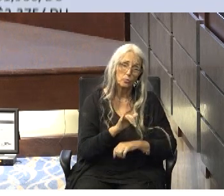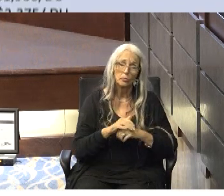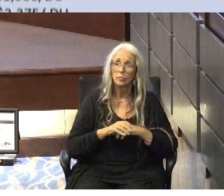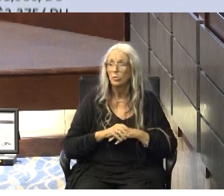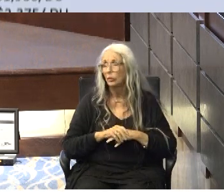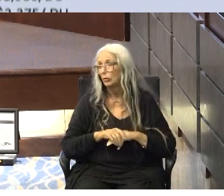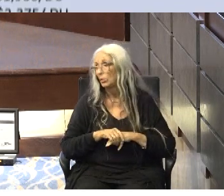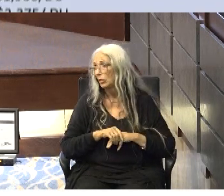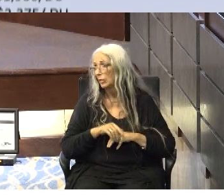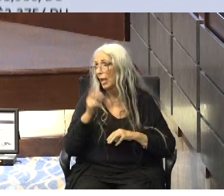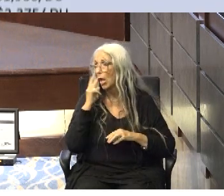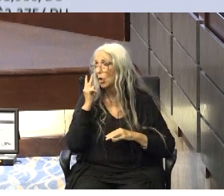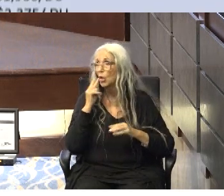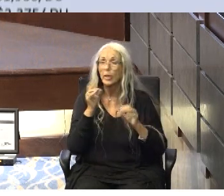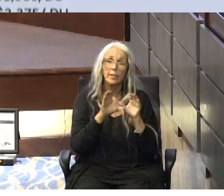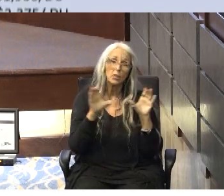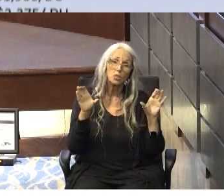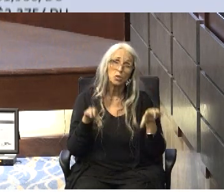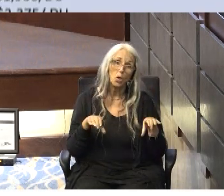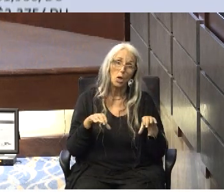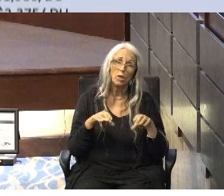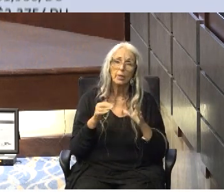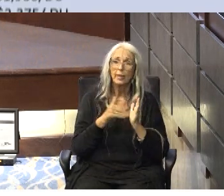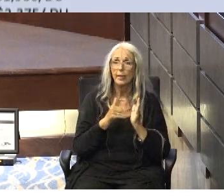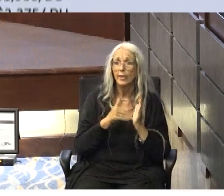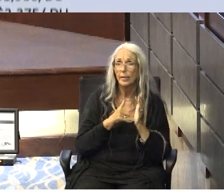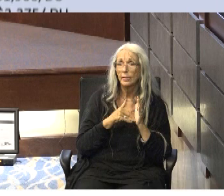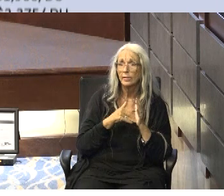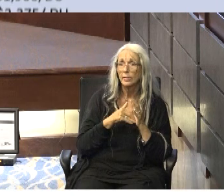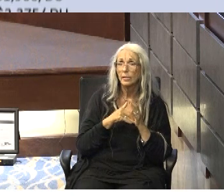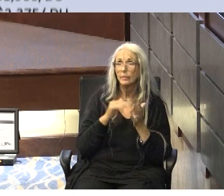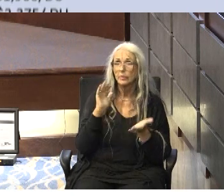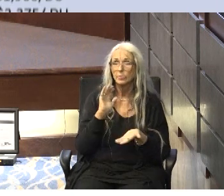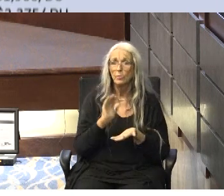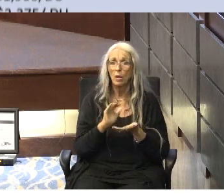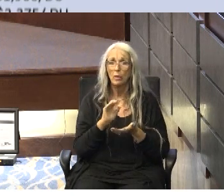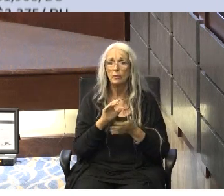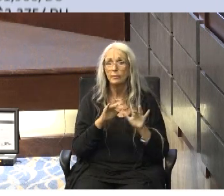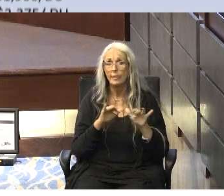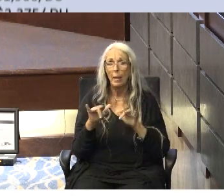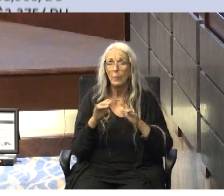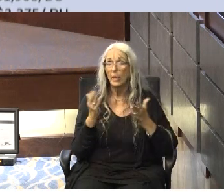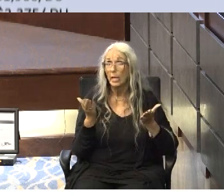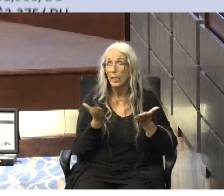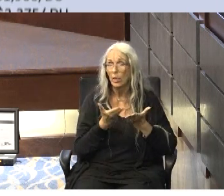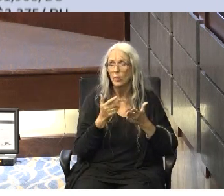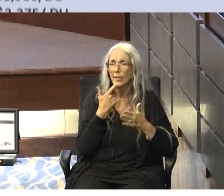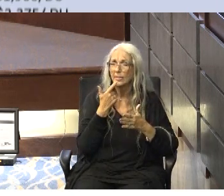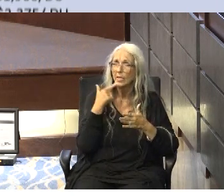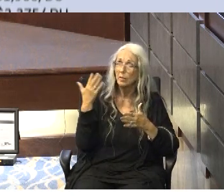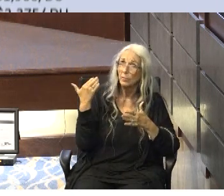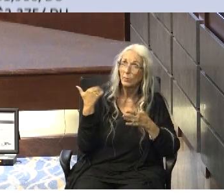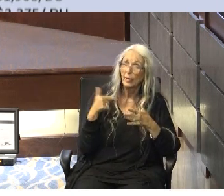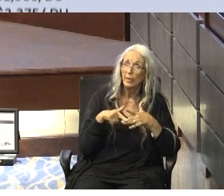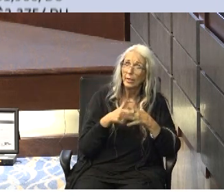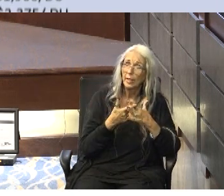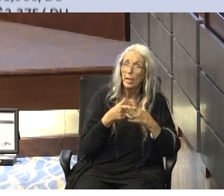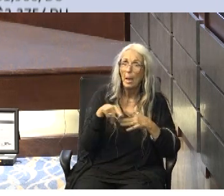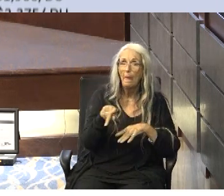So looking at this chart, and once again, some small type here, and I mentioned at the start of the presentation,